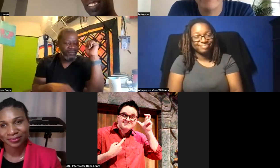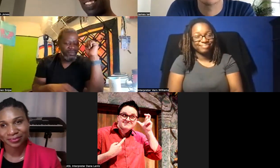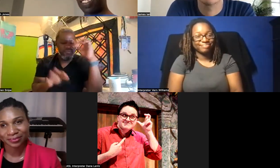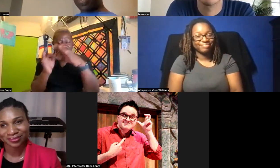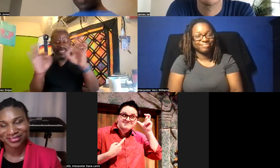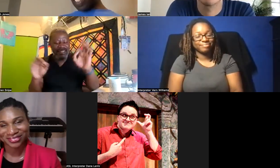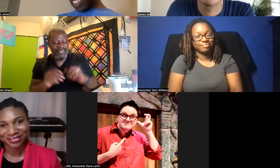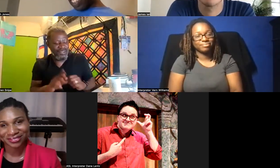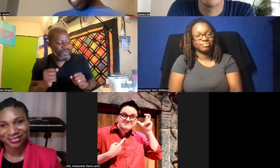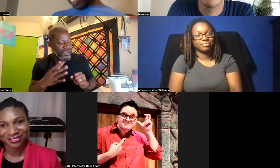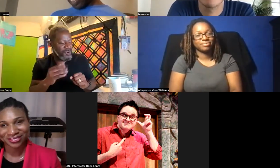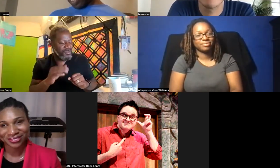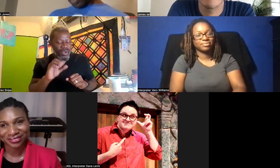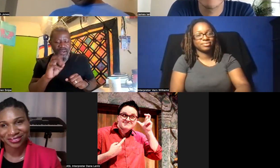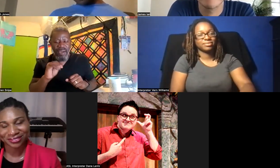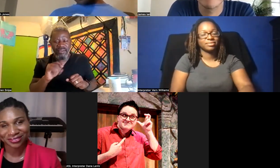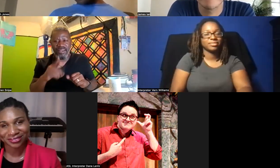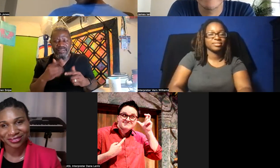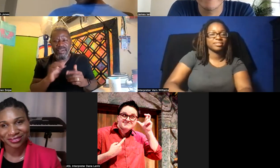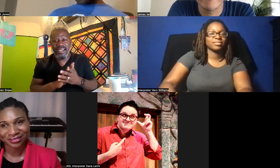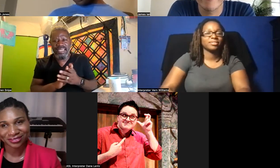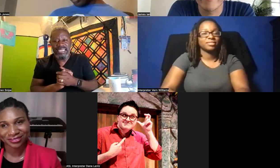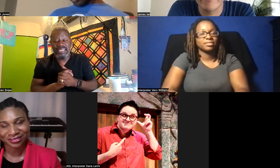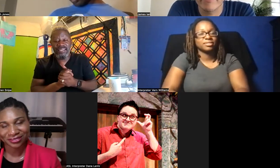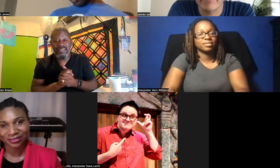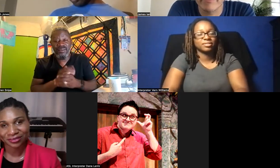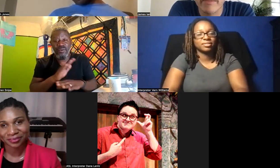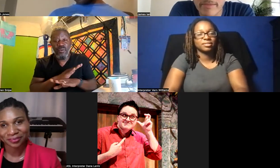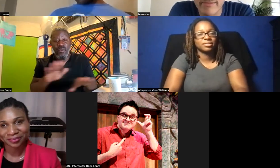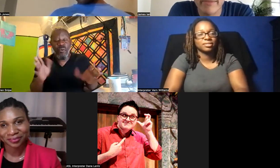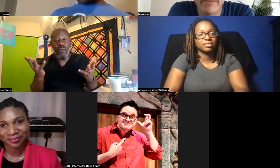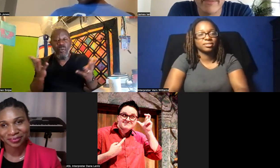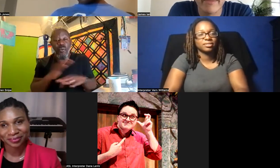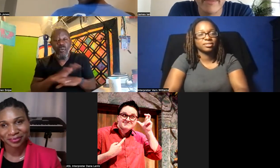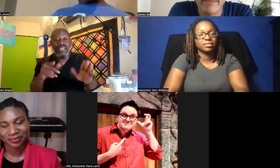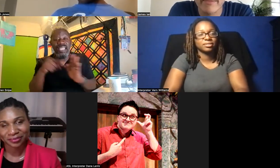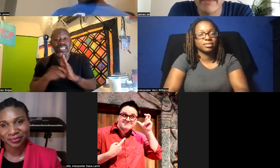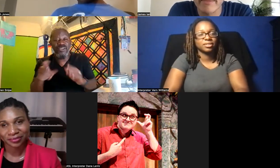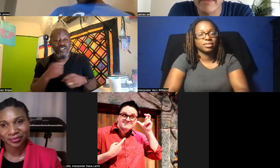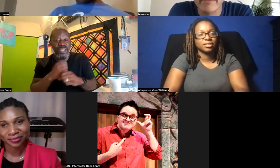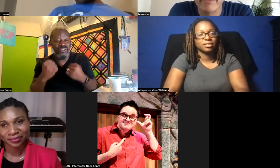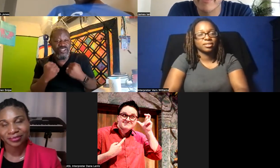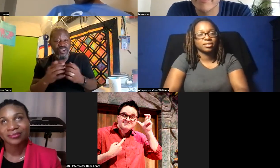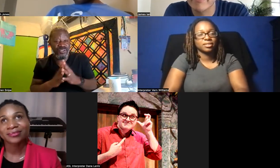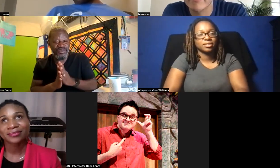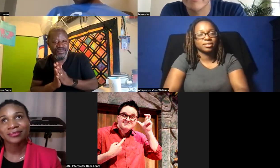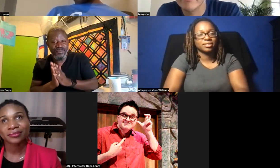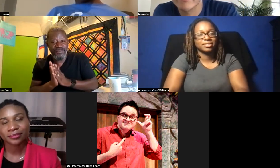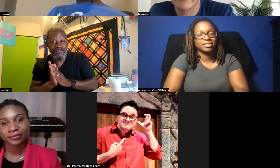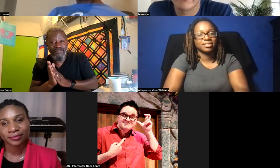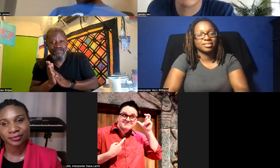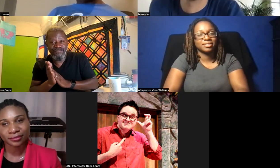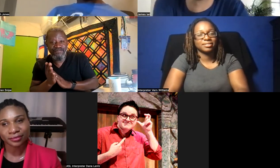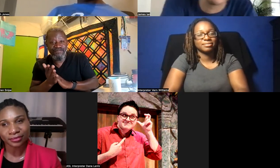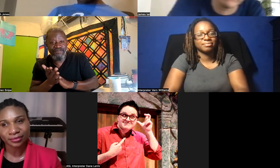Well, my sentence is one of the models I live by is, what doesn't kill should make you stronger.